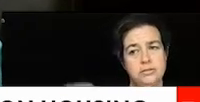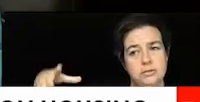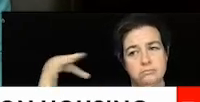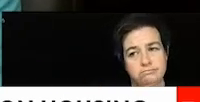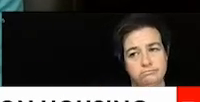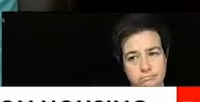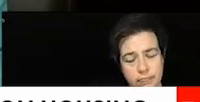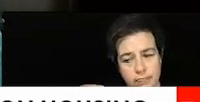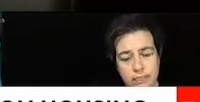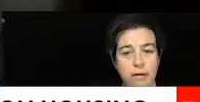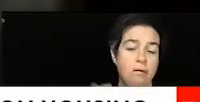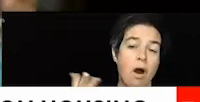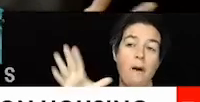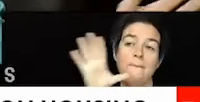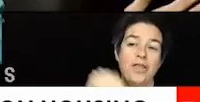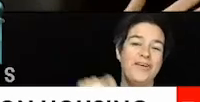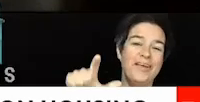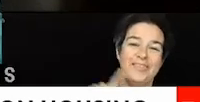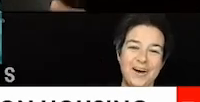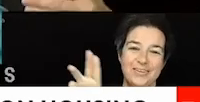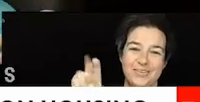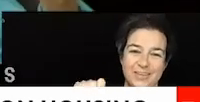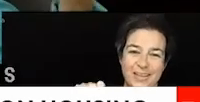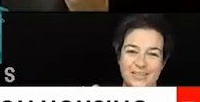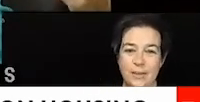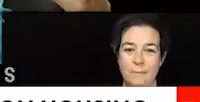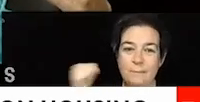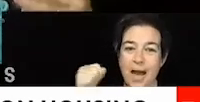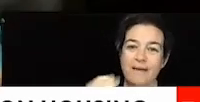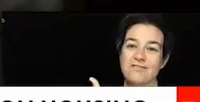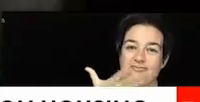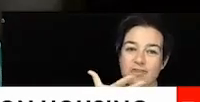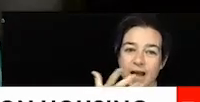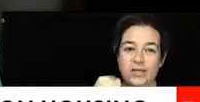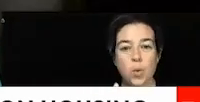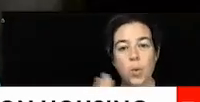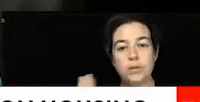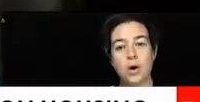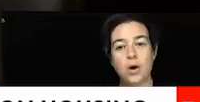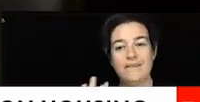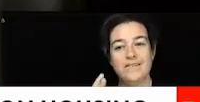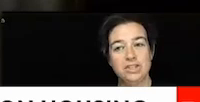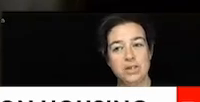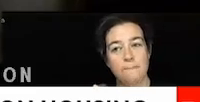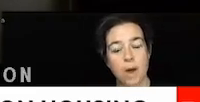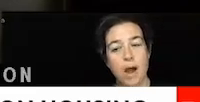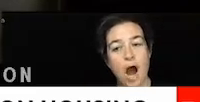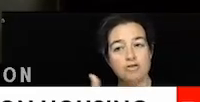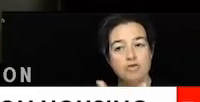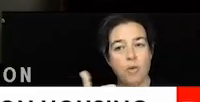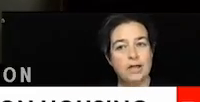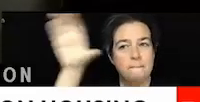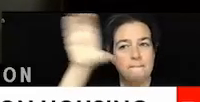a mother-in-law unit on the back of the lot, or maybe an efficiency apartment over a garage. Dr. Schutz, could you